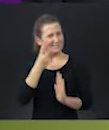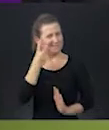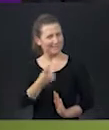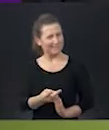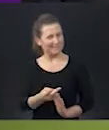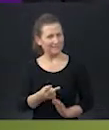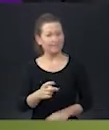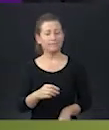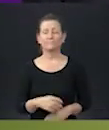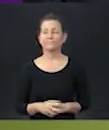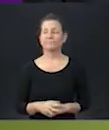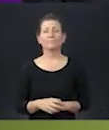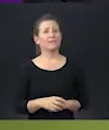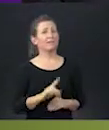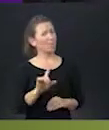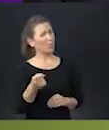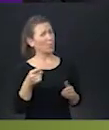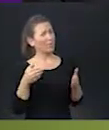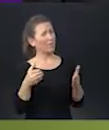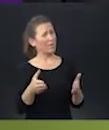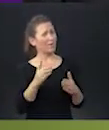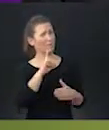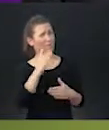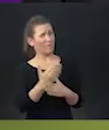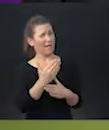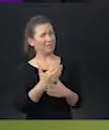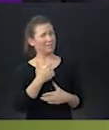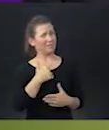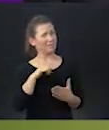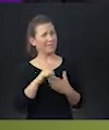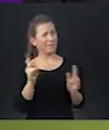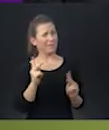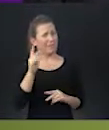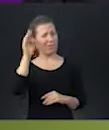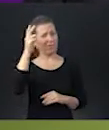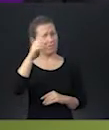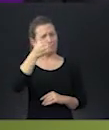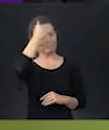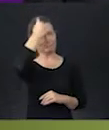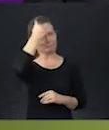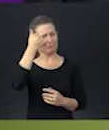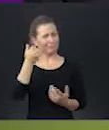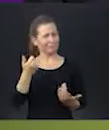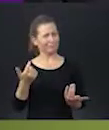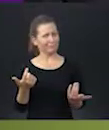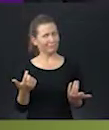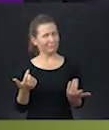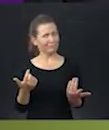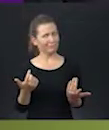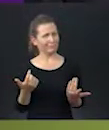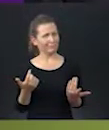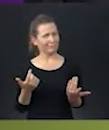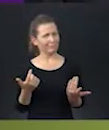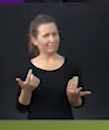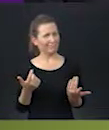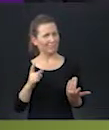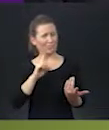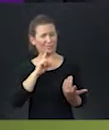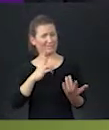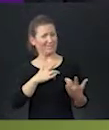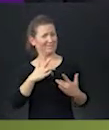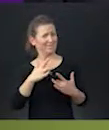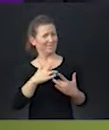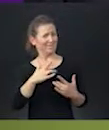only way it bothers me is that there is ignorance in the world, but I mean, not really a concern of